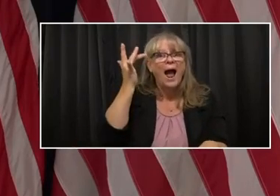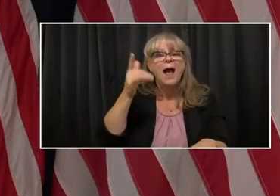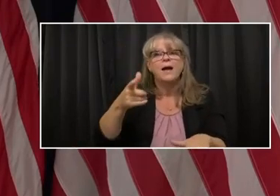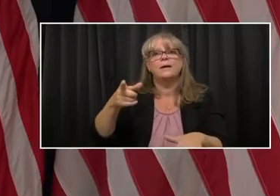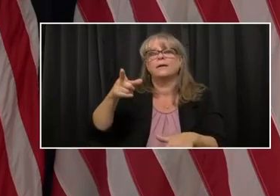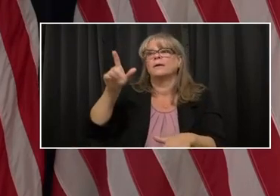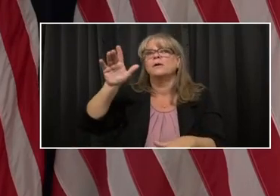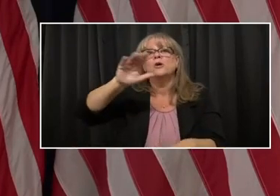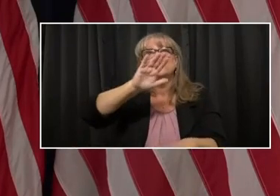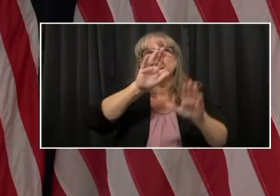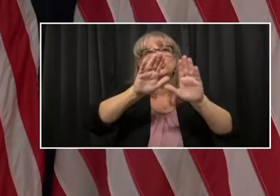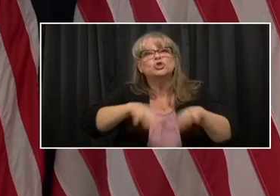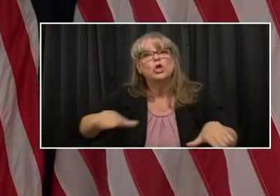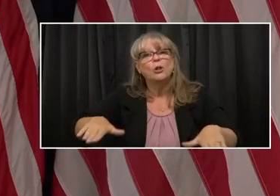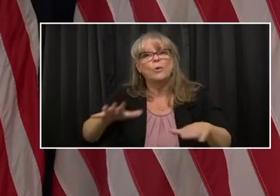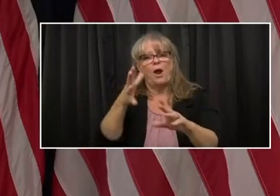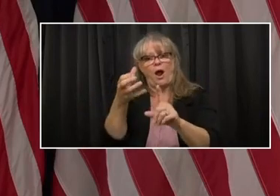went